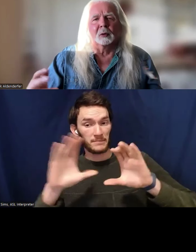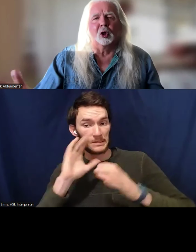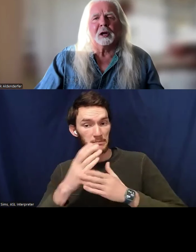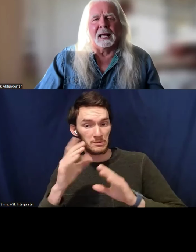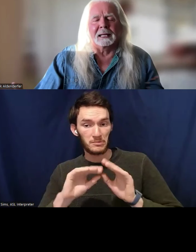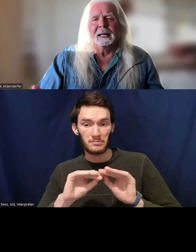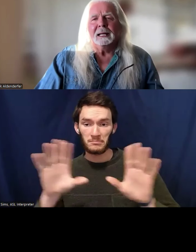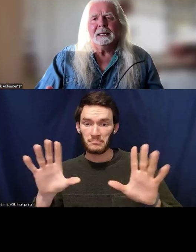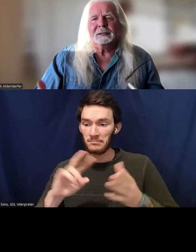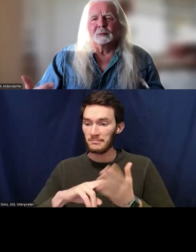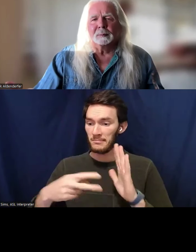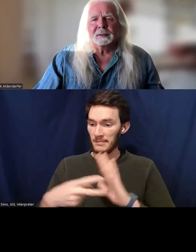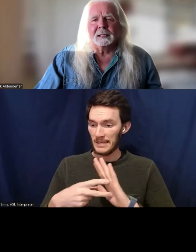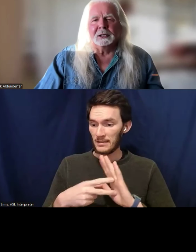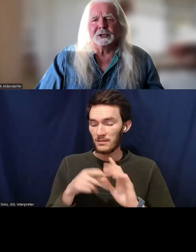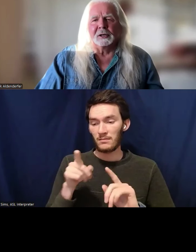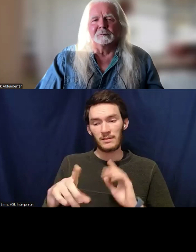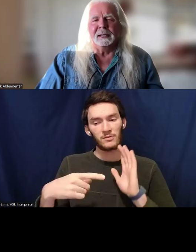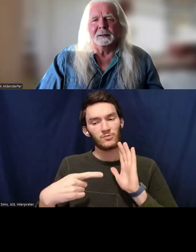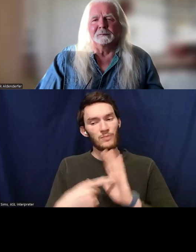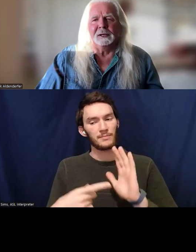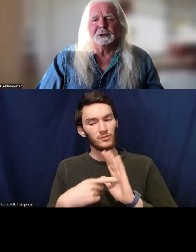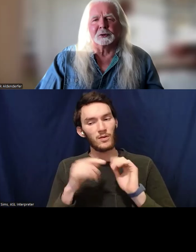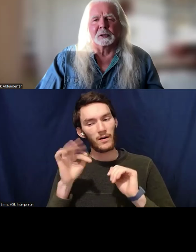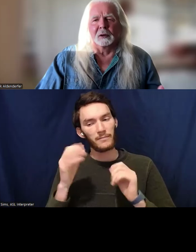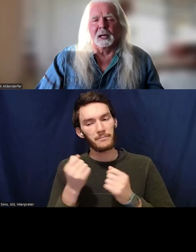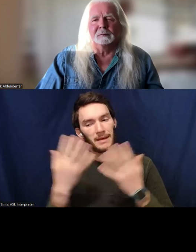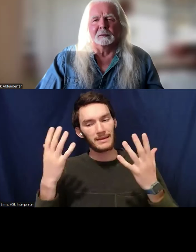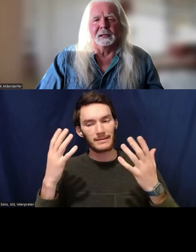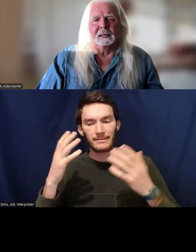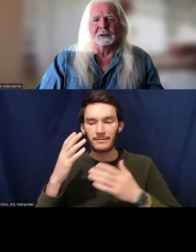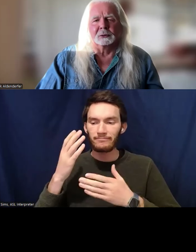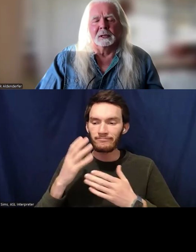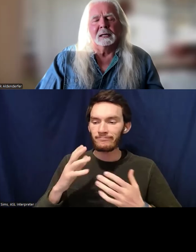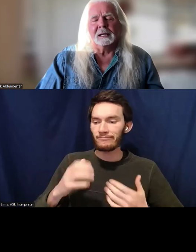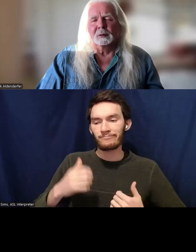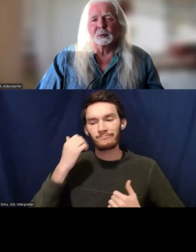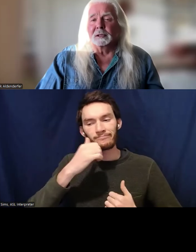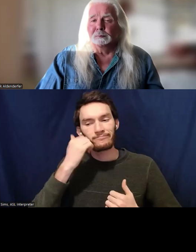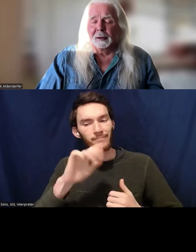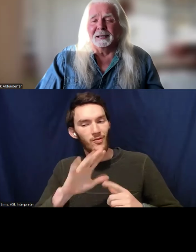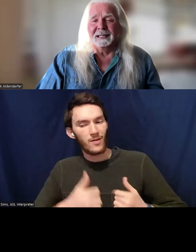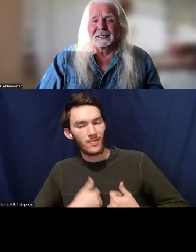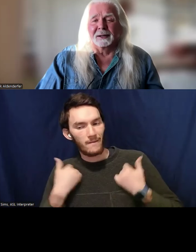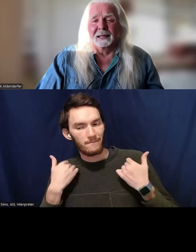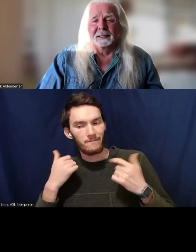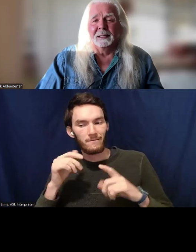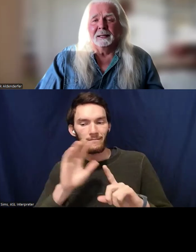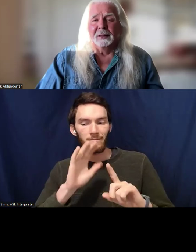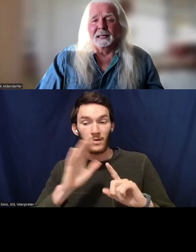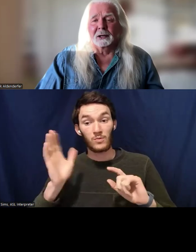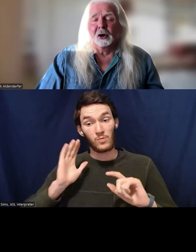what we're looking at is a representation of many of the features of the life of the individual that was once buried